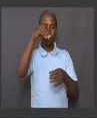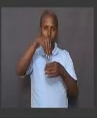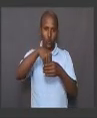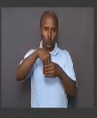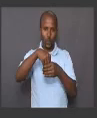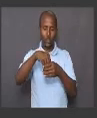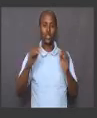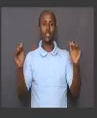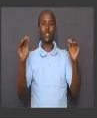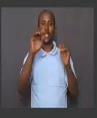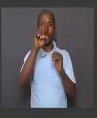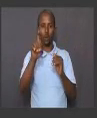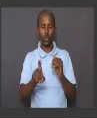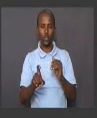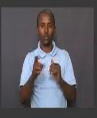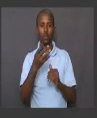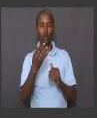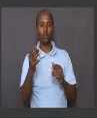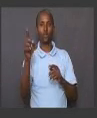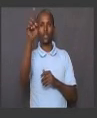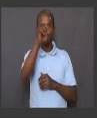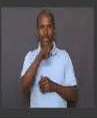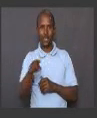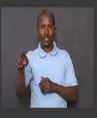into the equation of the circle.